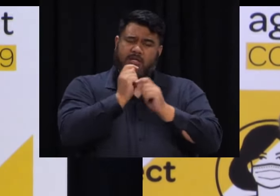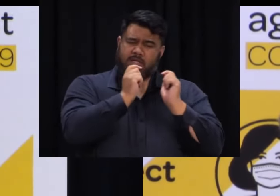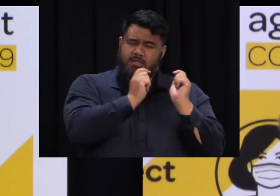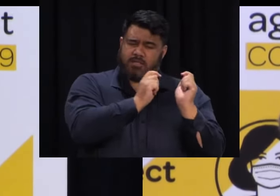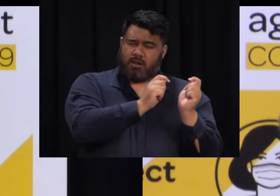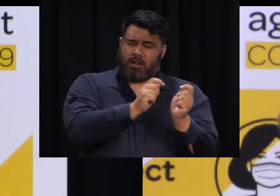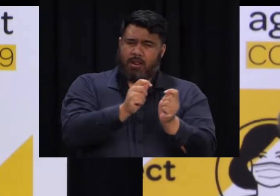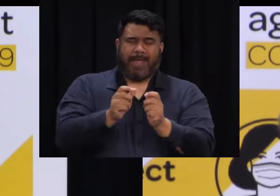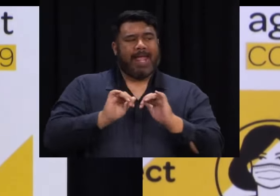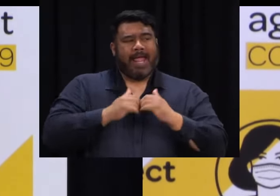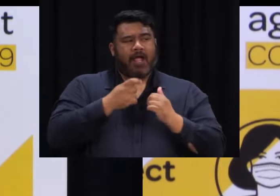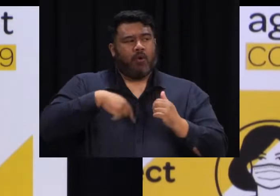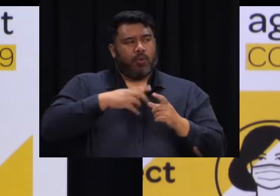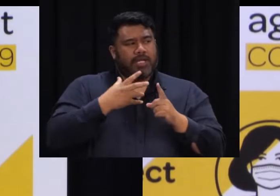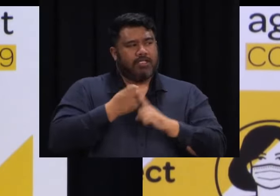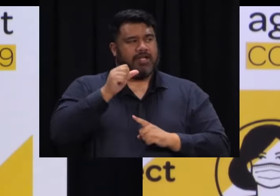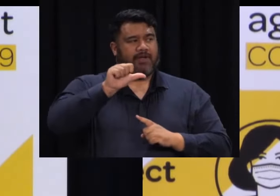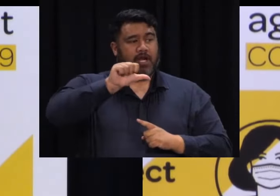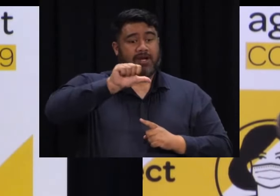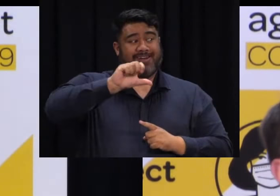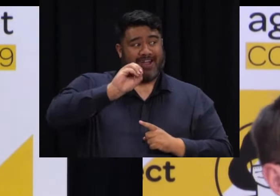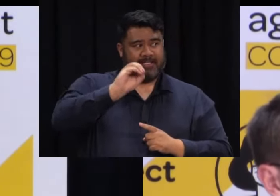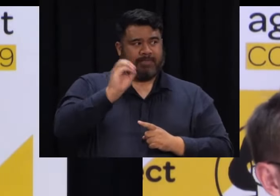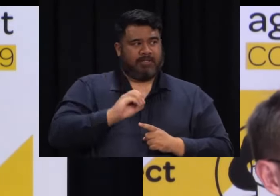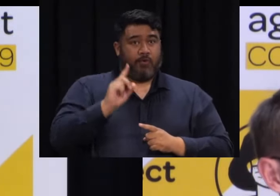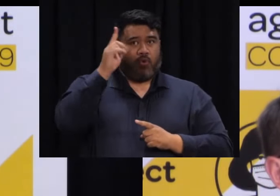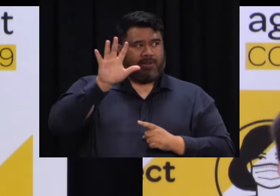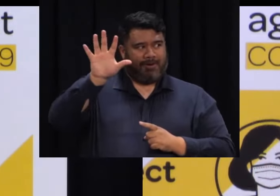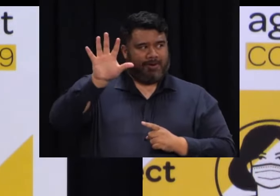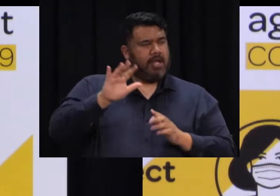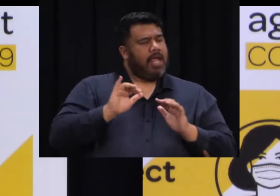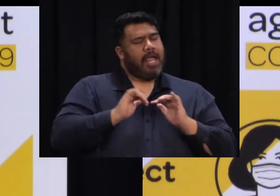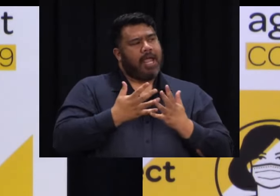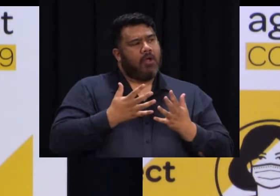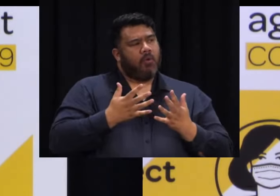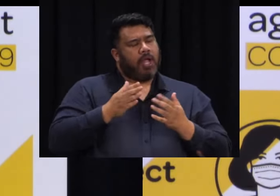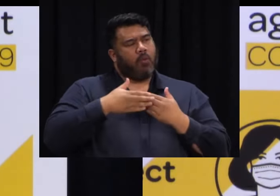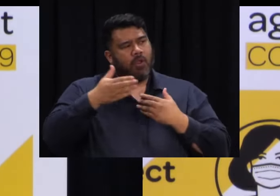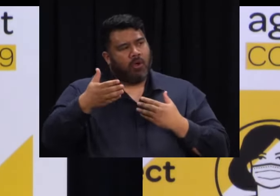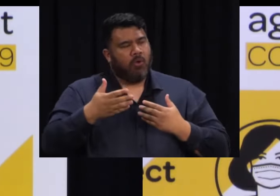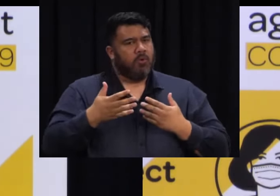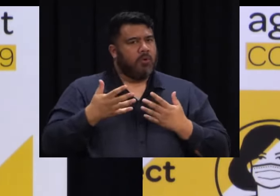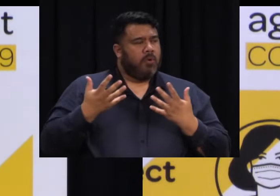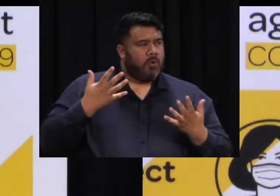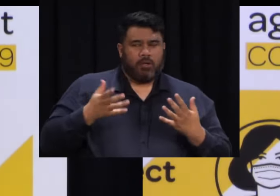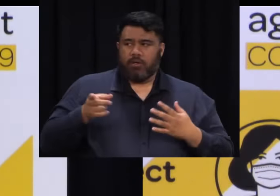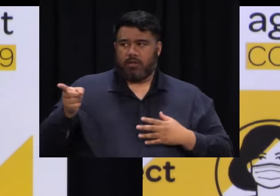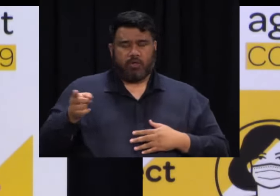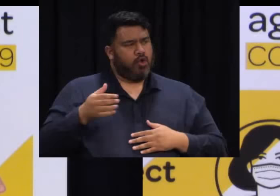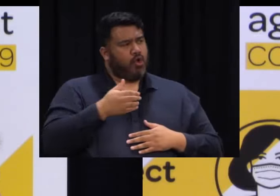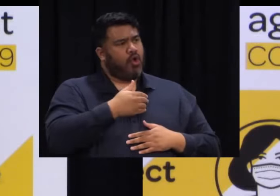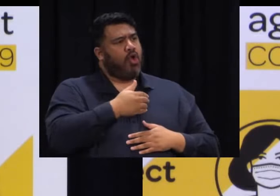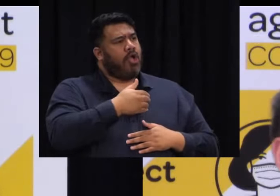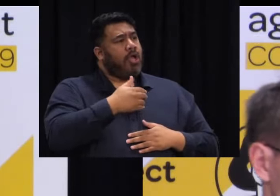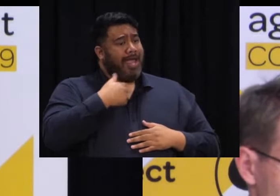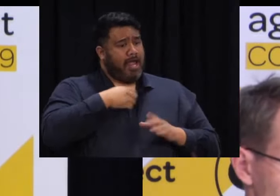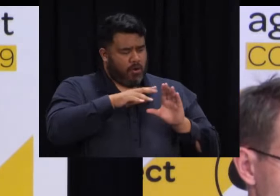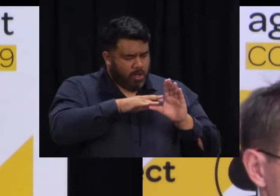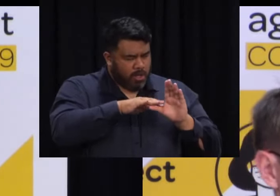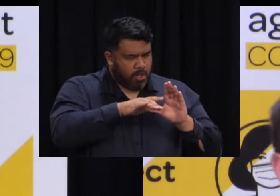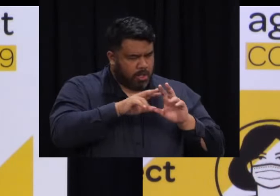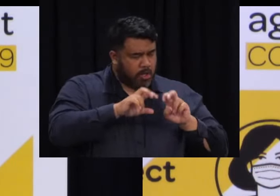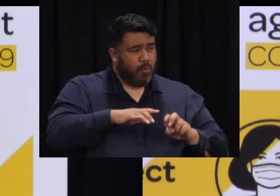in Auckland? What does your modelling say? Early October, I believe. Our modelling says in the